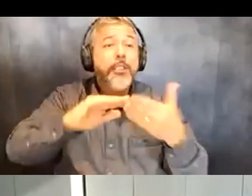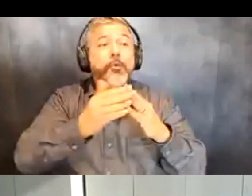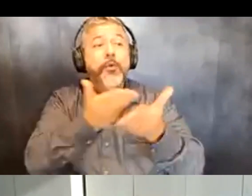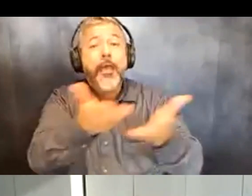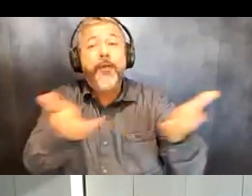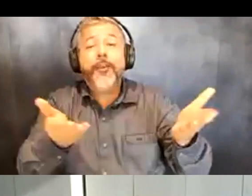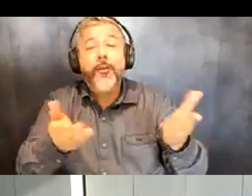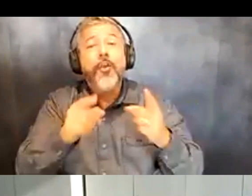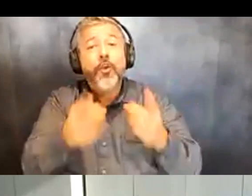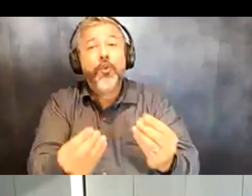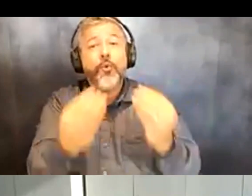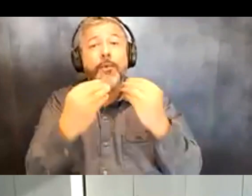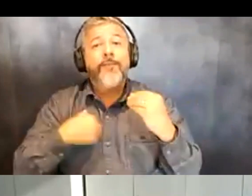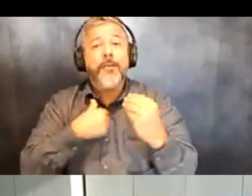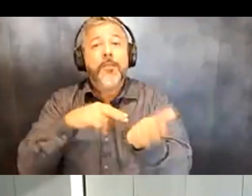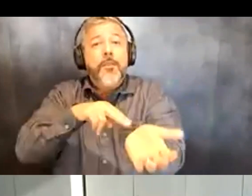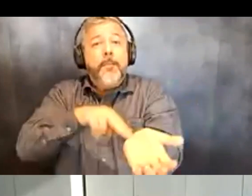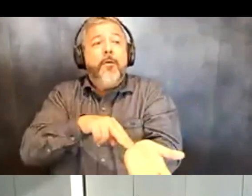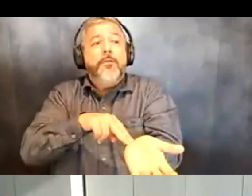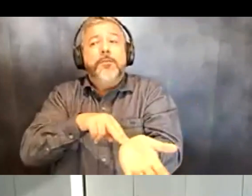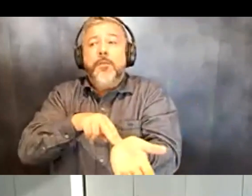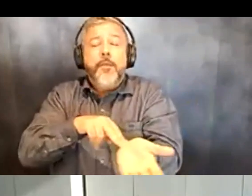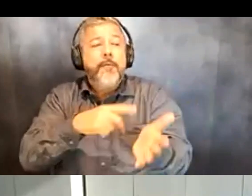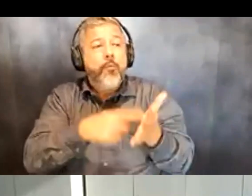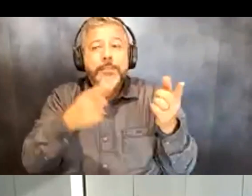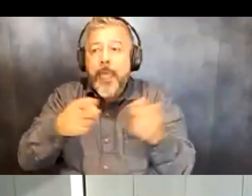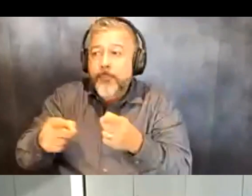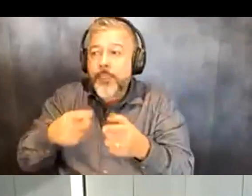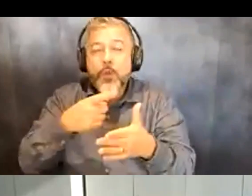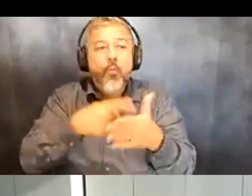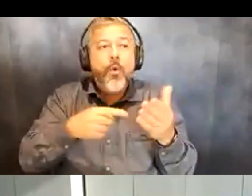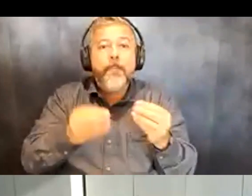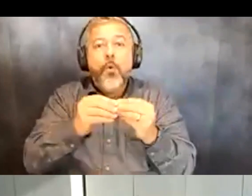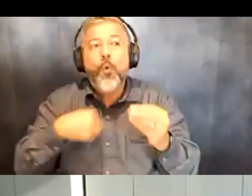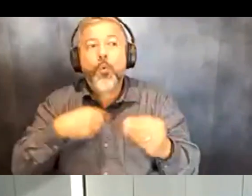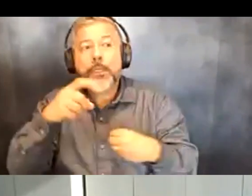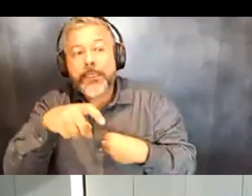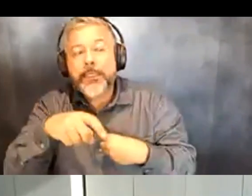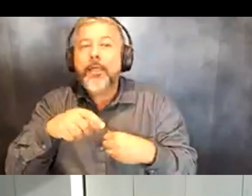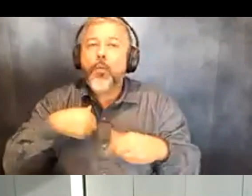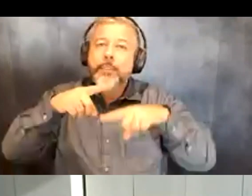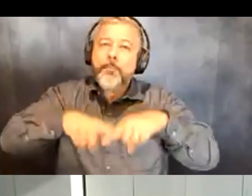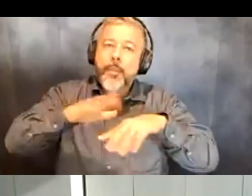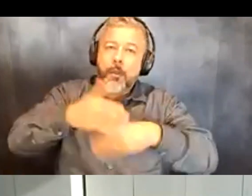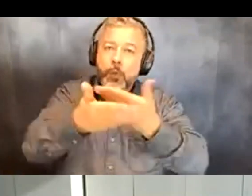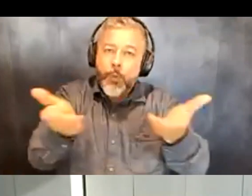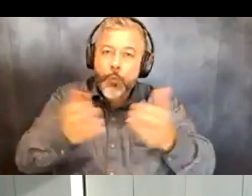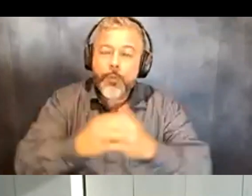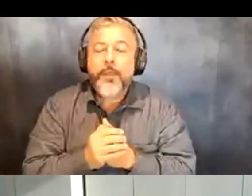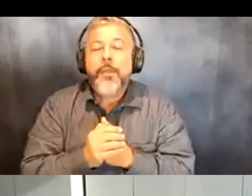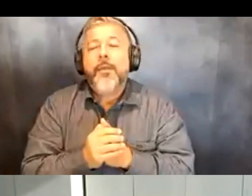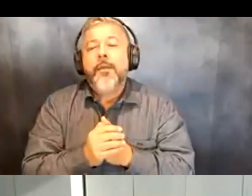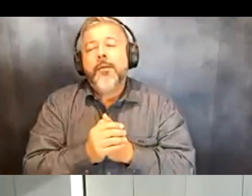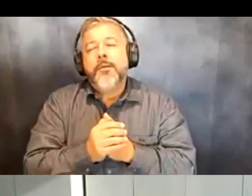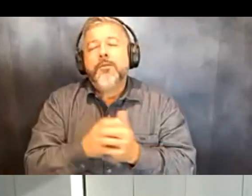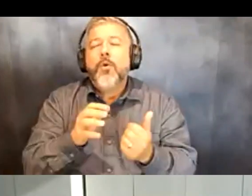give us the pulse of what is happening and what is needed. And so hopefully my goal of providing a bit of an overview is partially